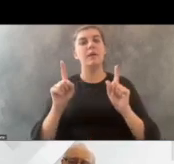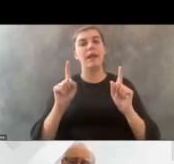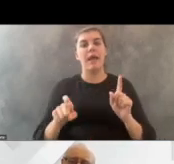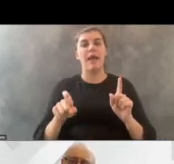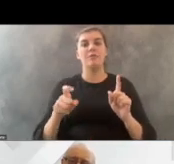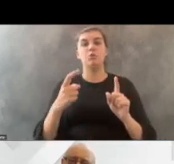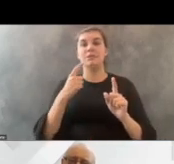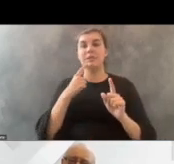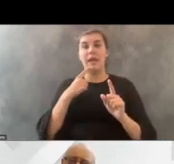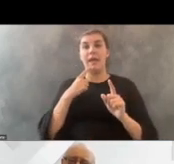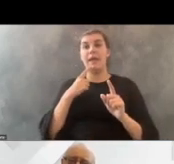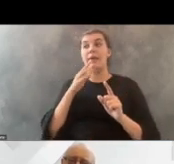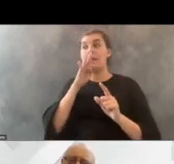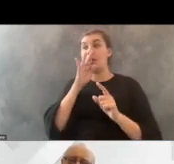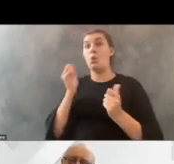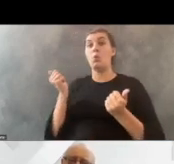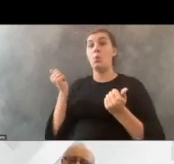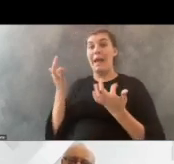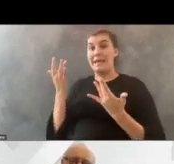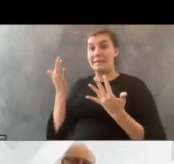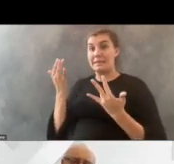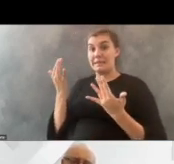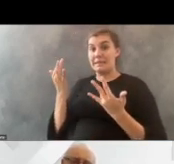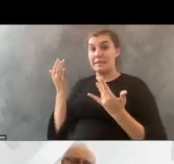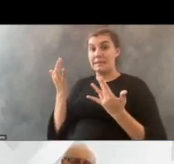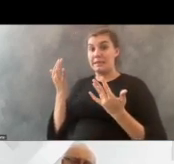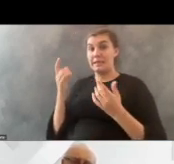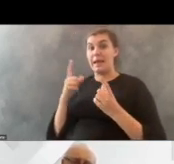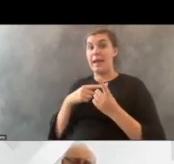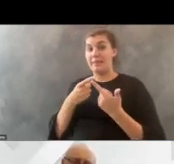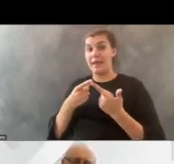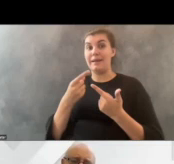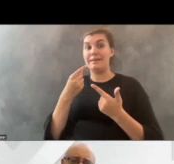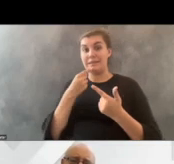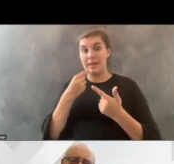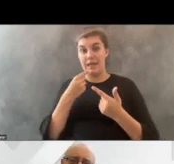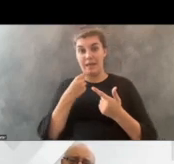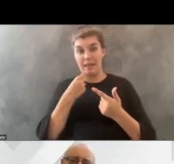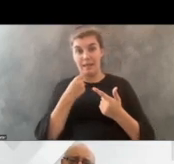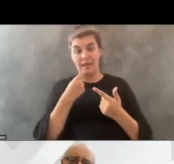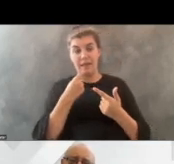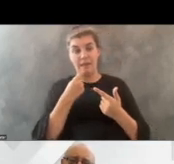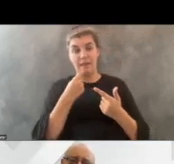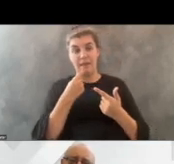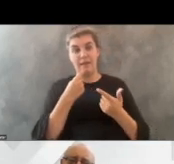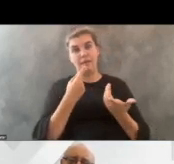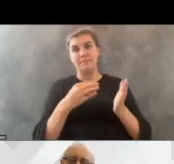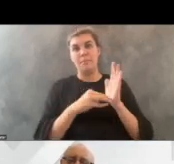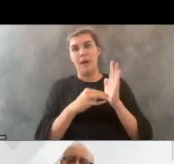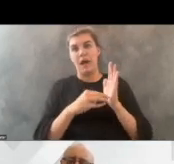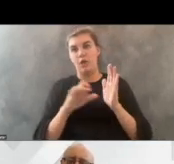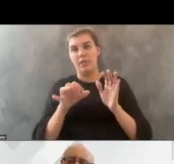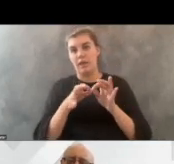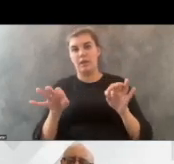sound. It's required to be able to do that. Pedestrian push button locator tones must be